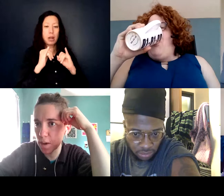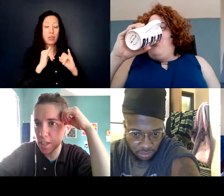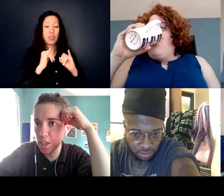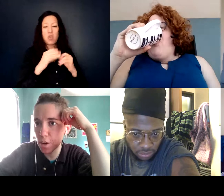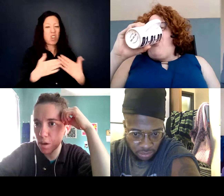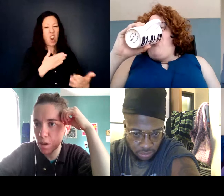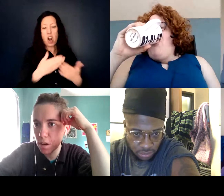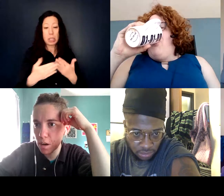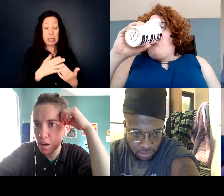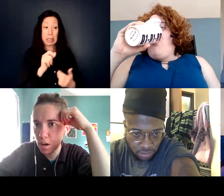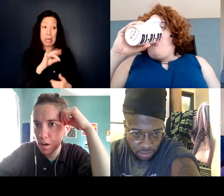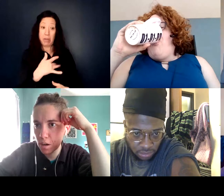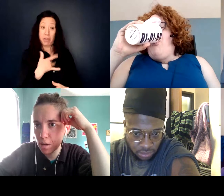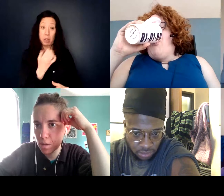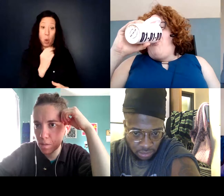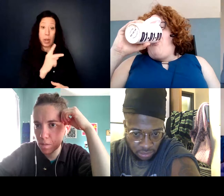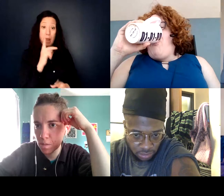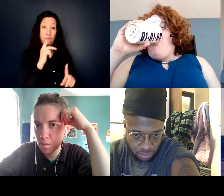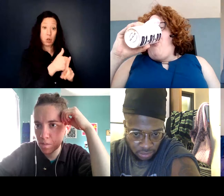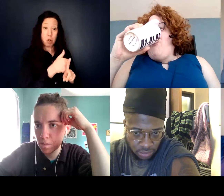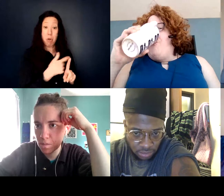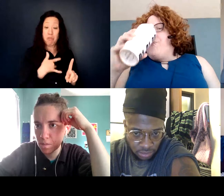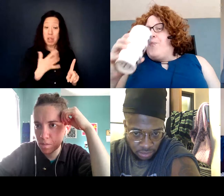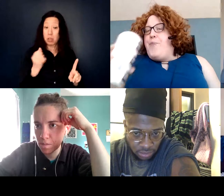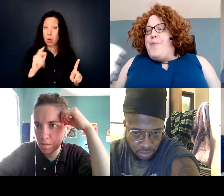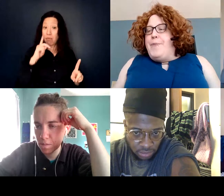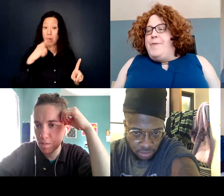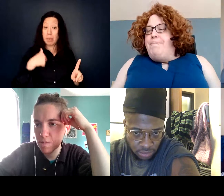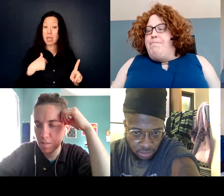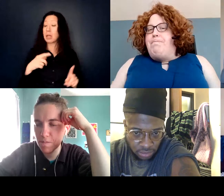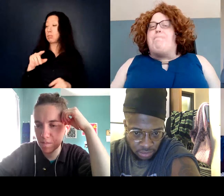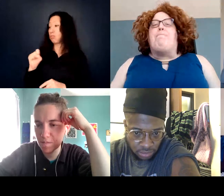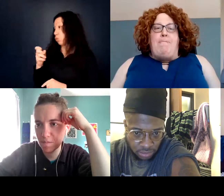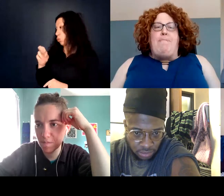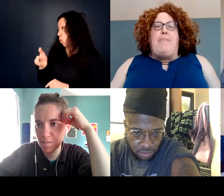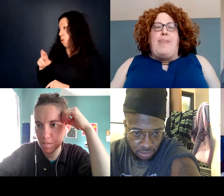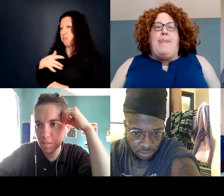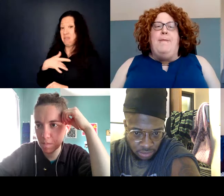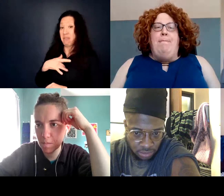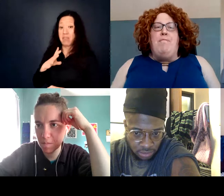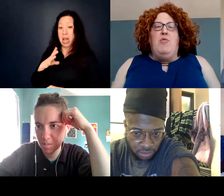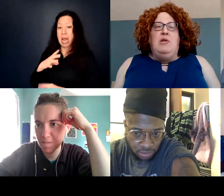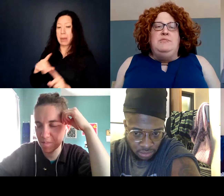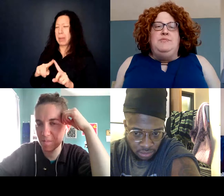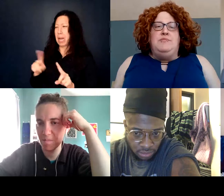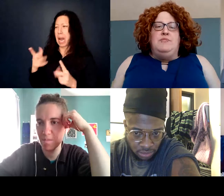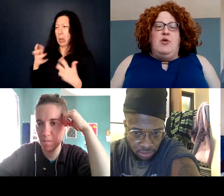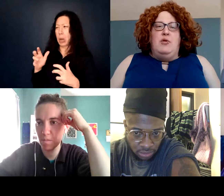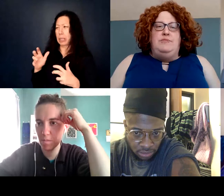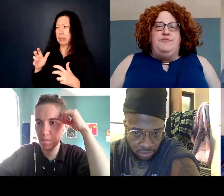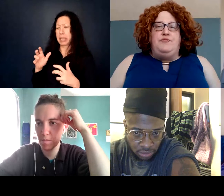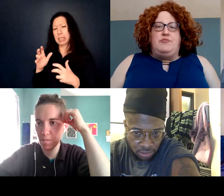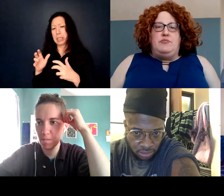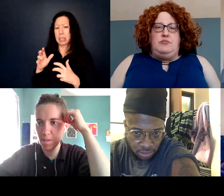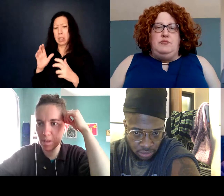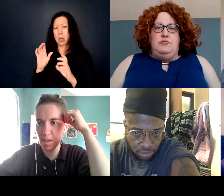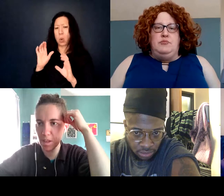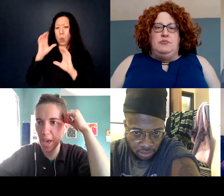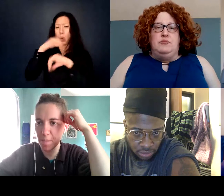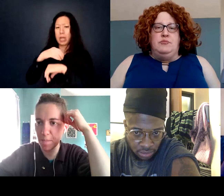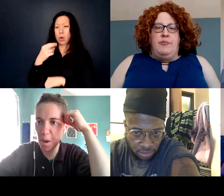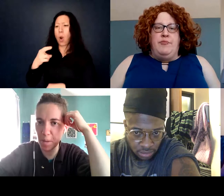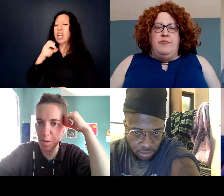if it feels fine to you. It feels fine to me. I just didn't want to be like weird about it or like non-transparent about